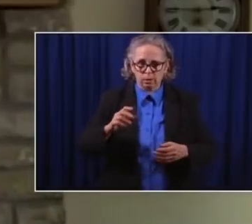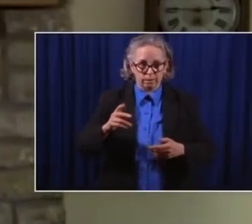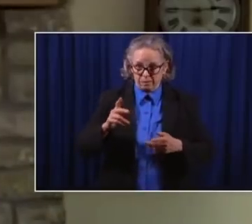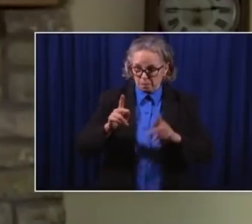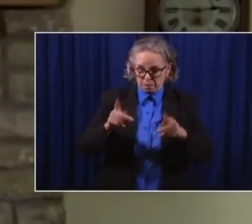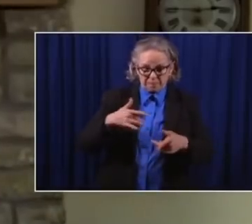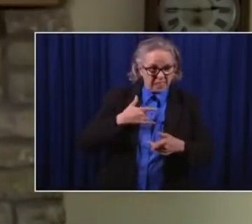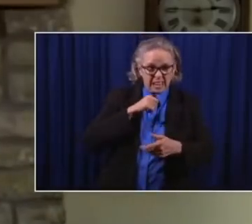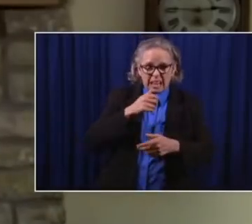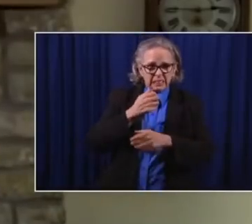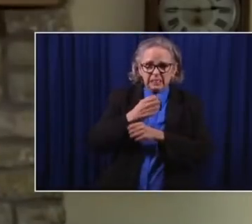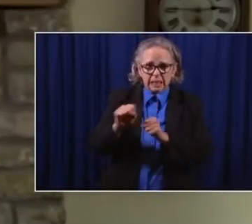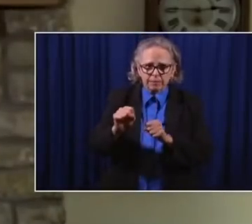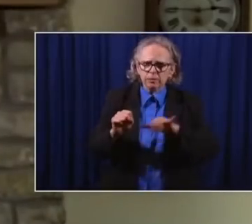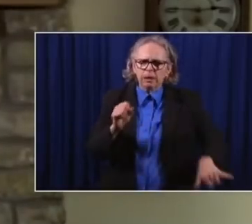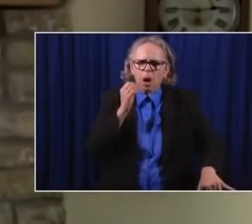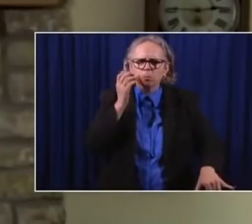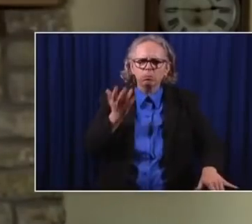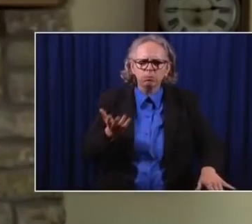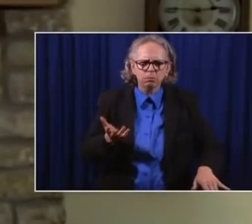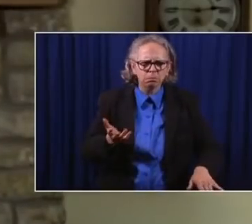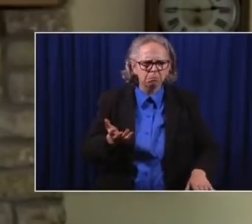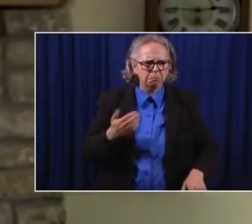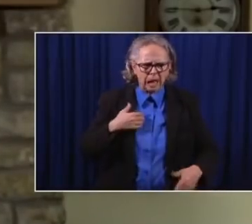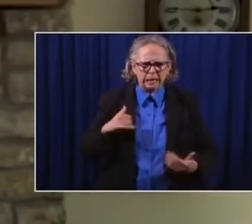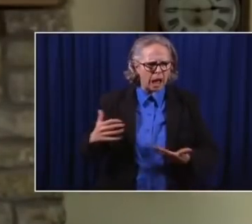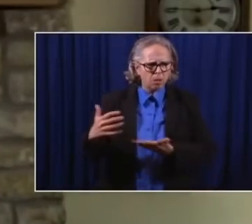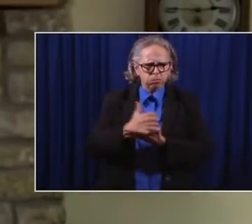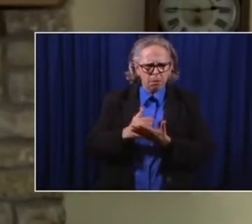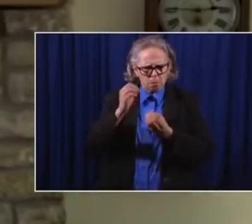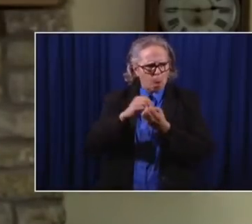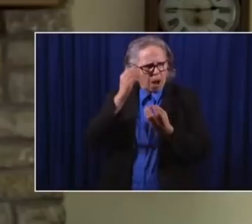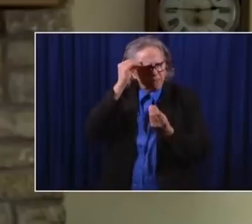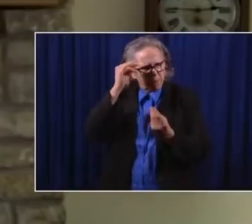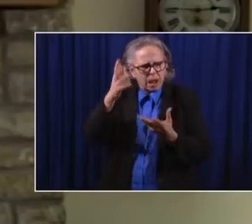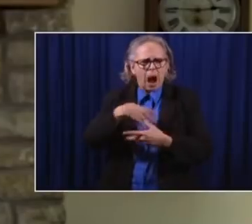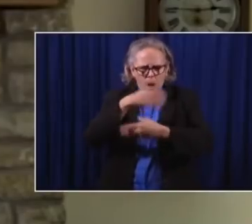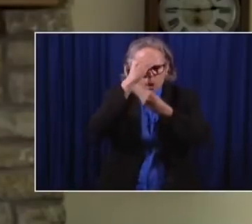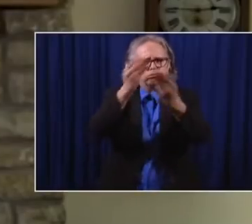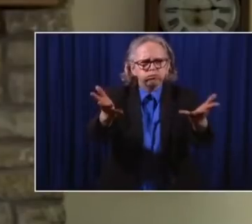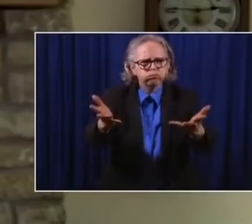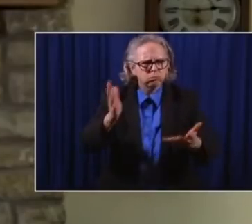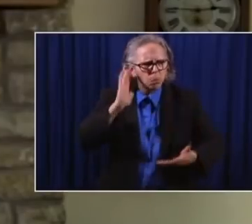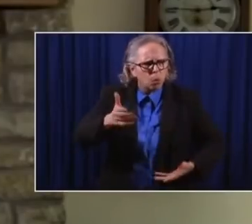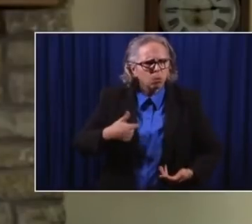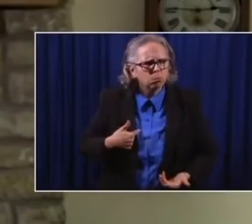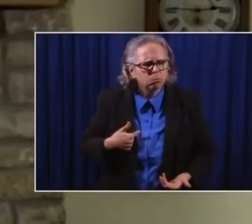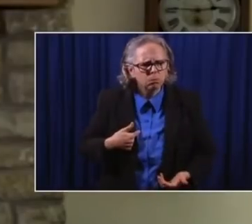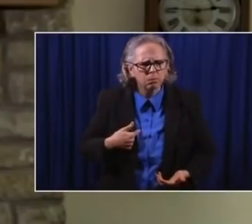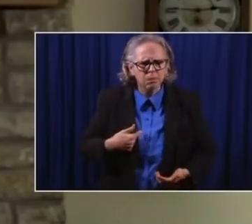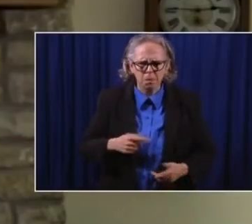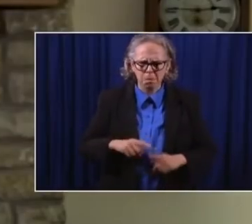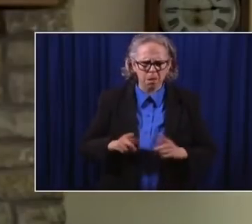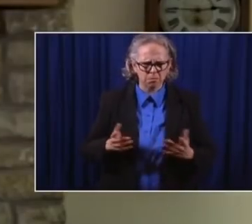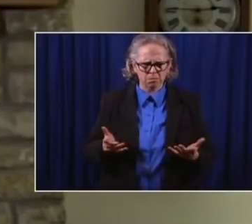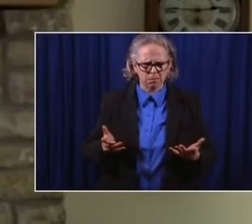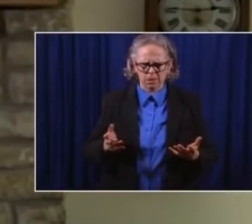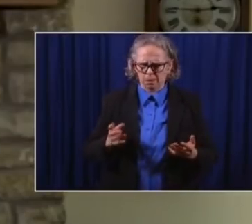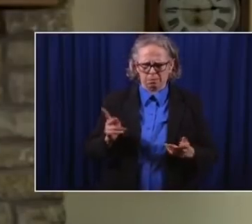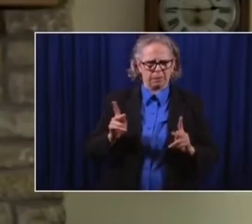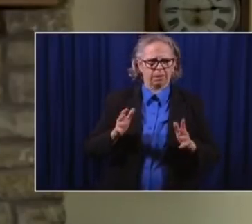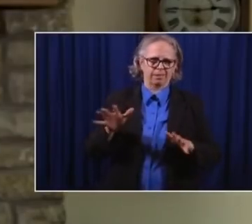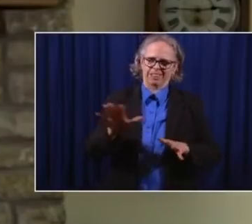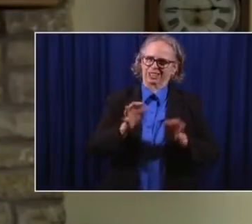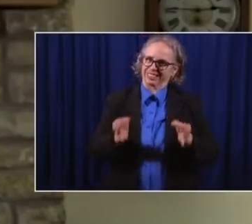I'll get more information on that, and I'll report back. But that would be my take on it.